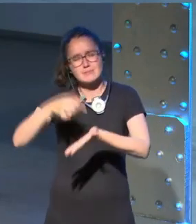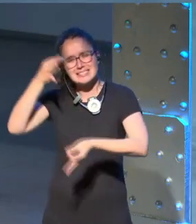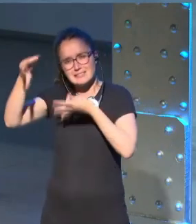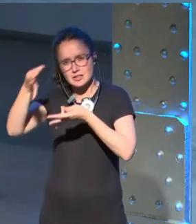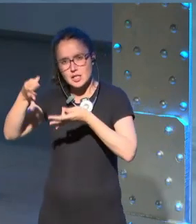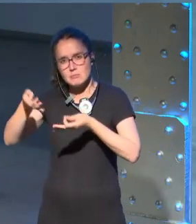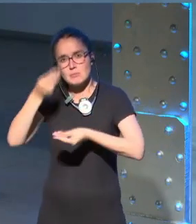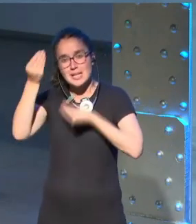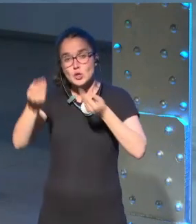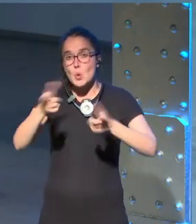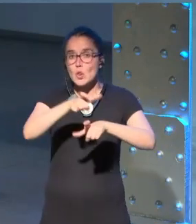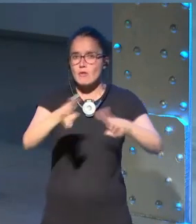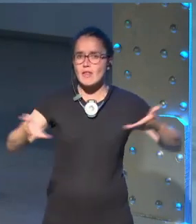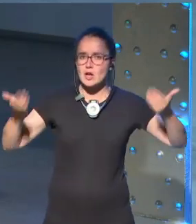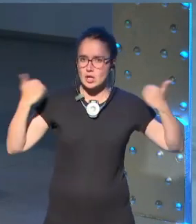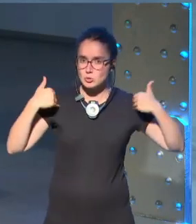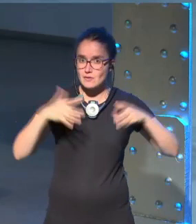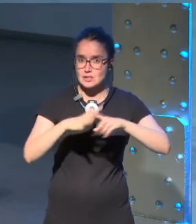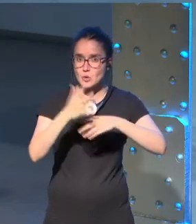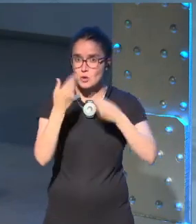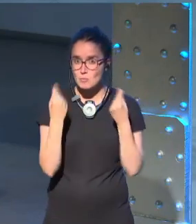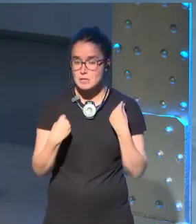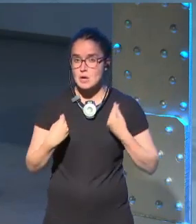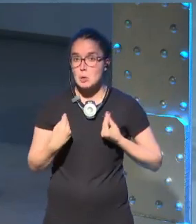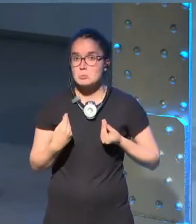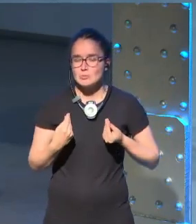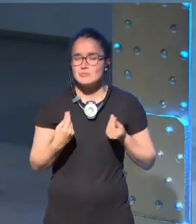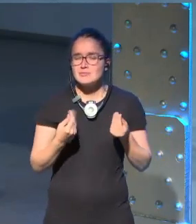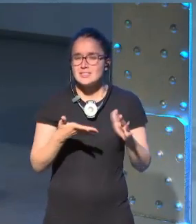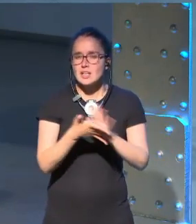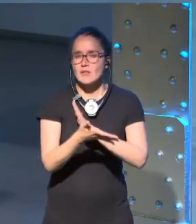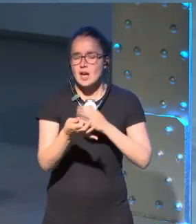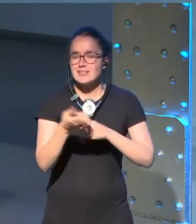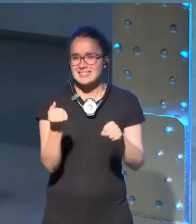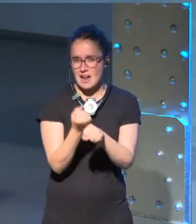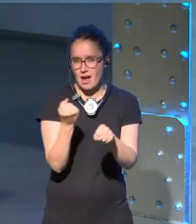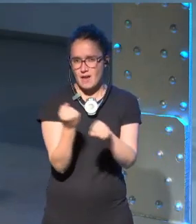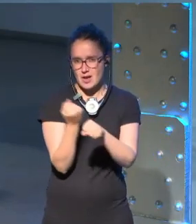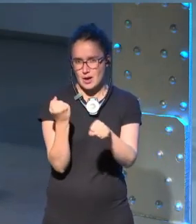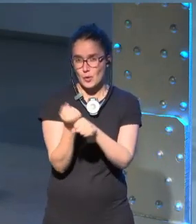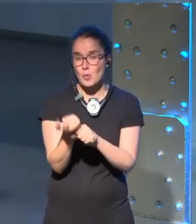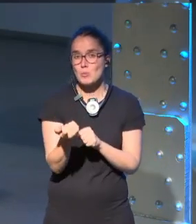in this situation involves maybe a little bit of work, maybe a little bit of discomfort.